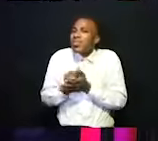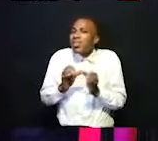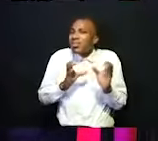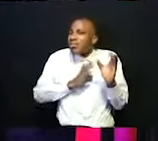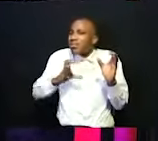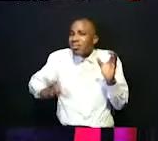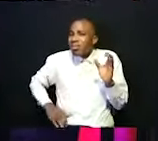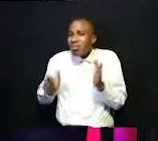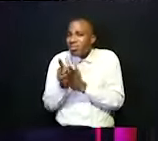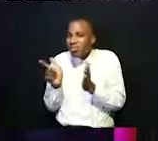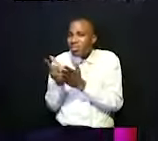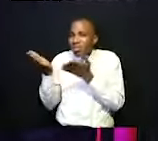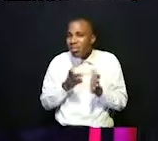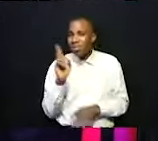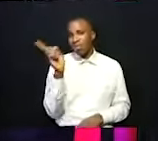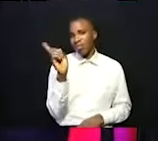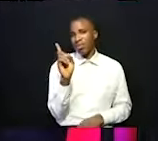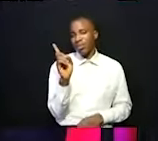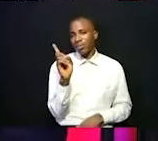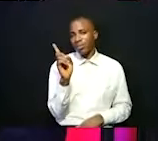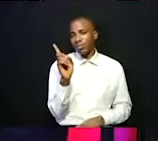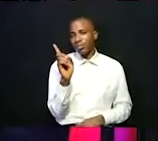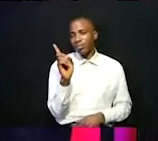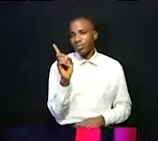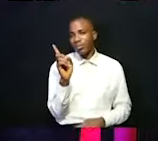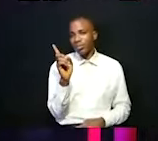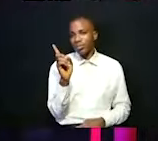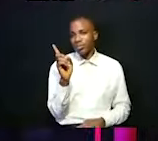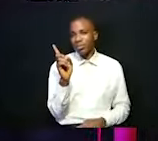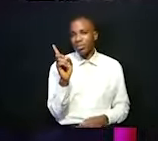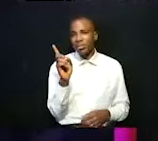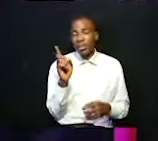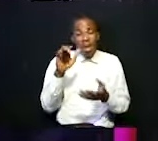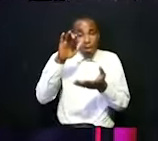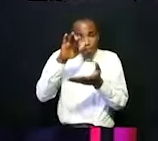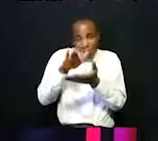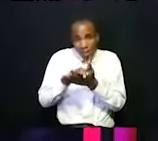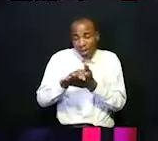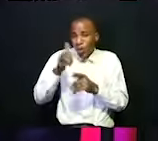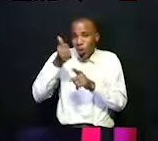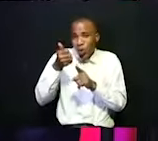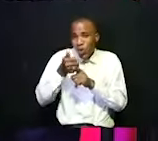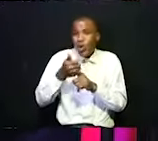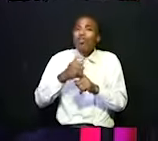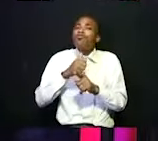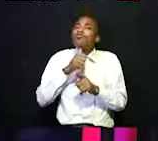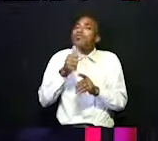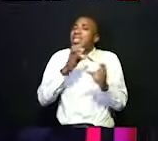So marriage in and of itself is not a Christian